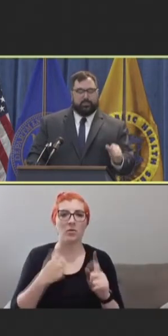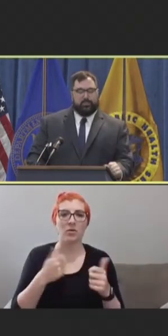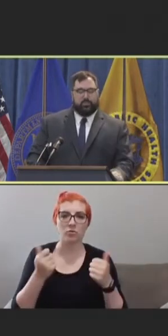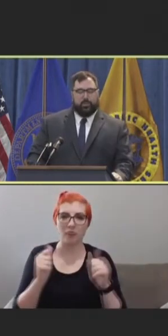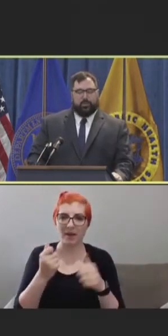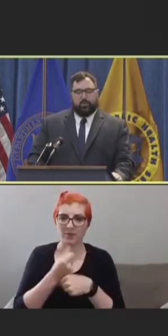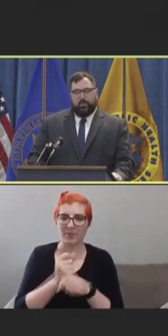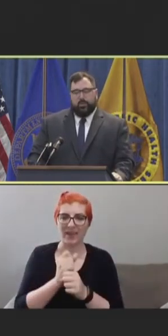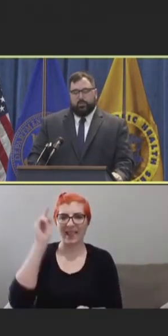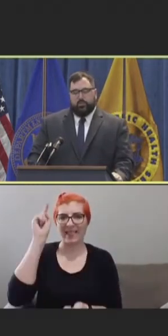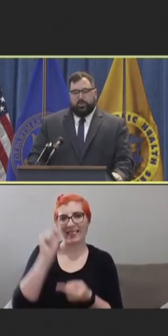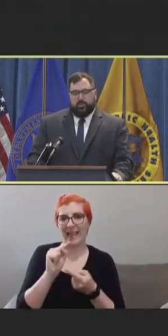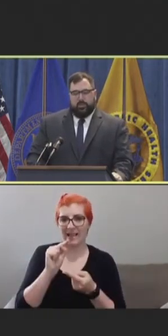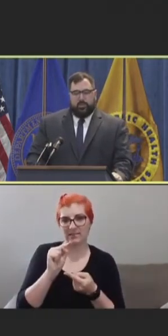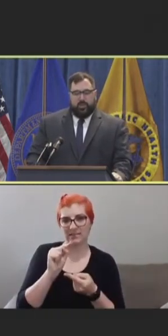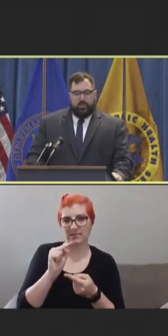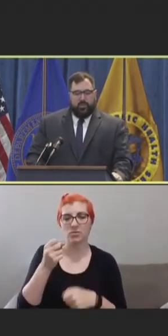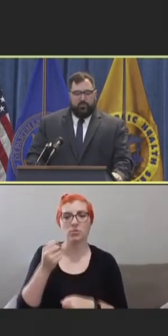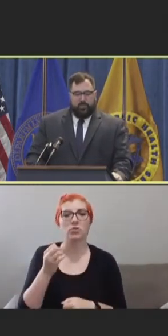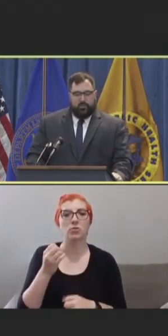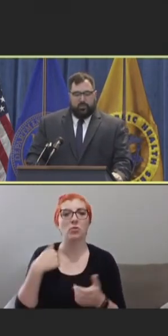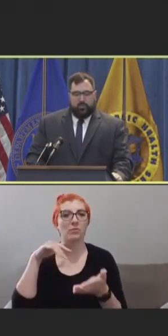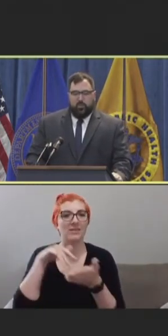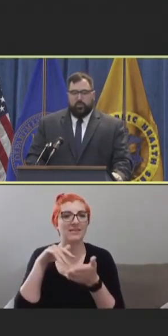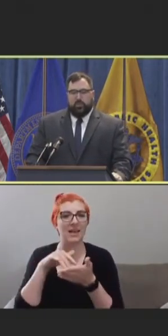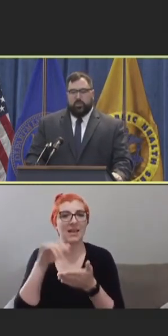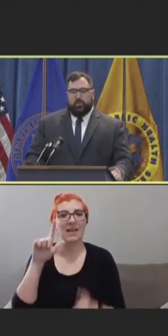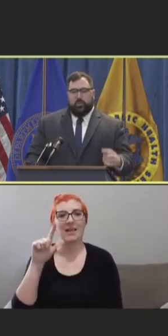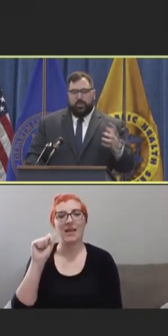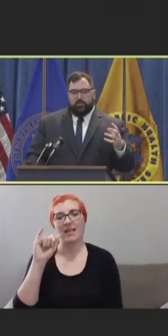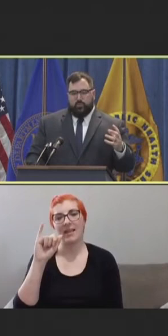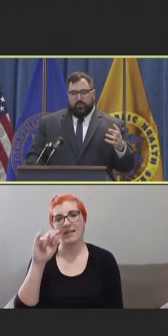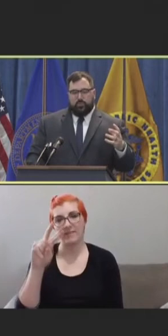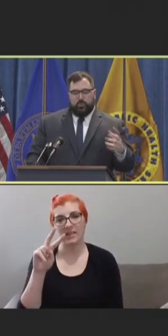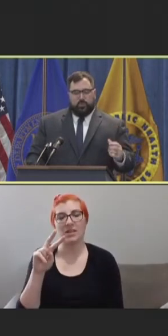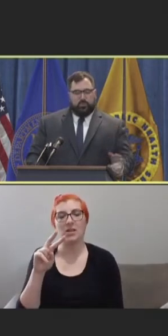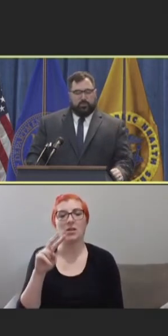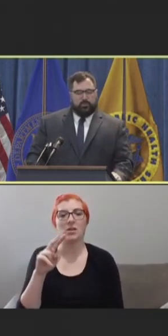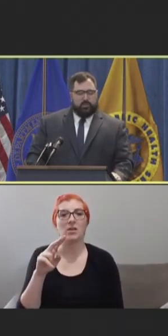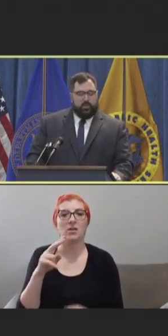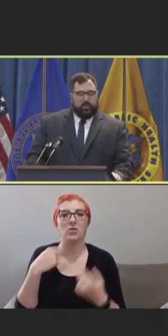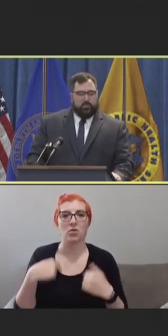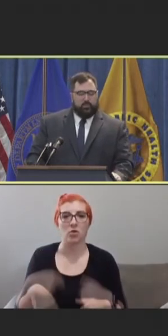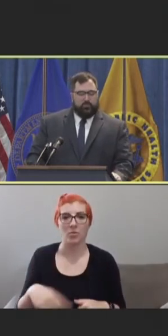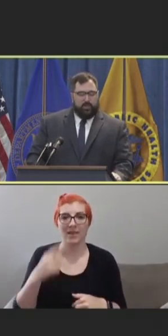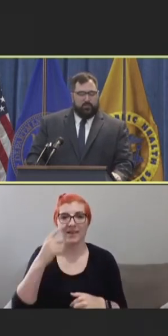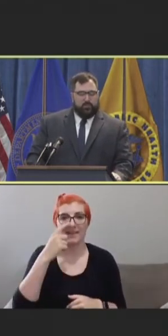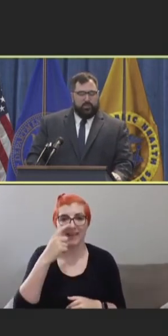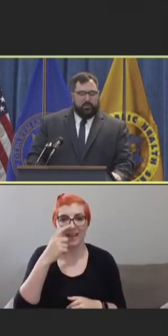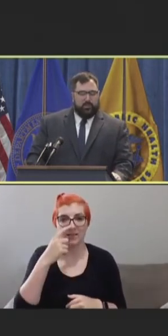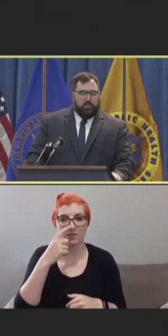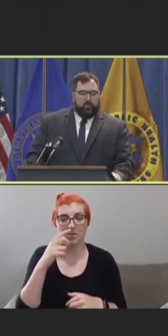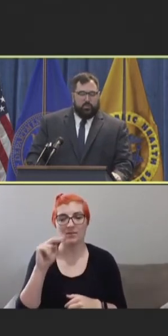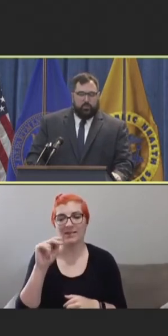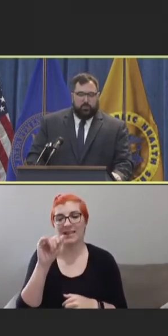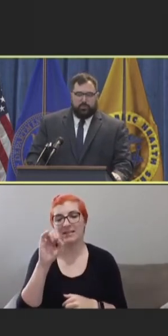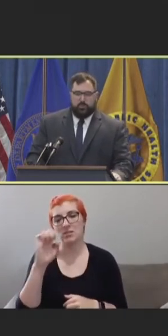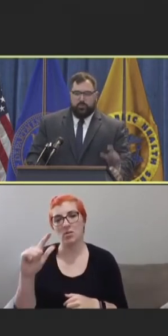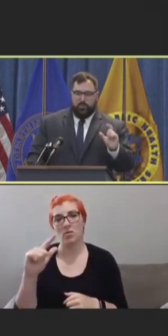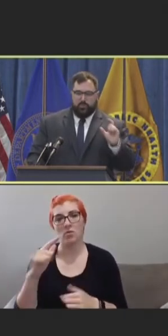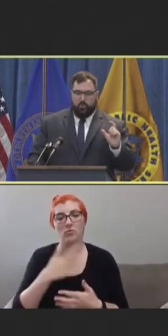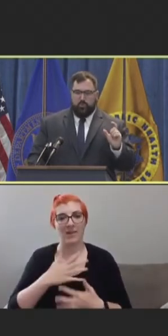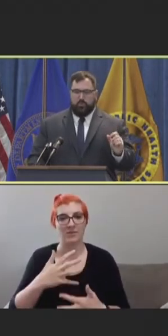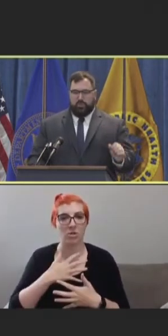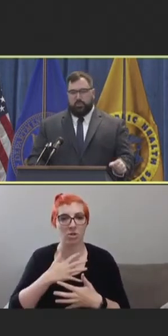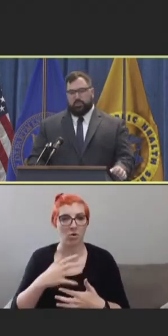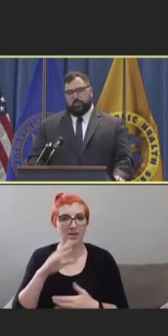less attenuated. And so we studied the LAIV in human nasal respiratory cells, and we found that when you reversed